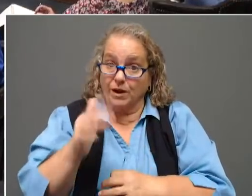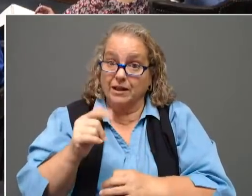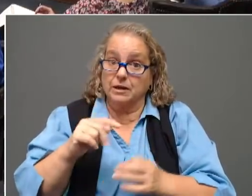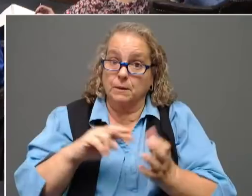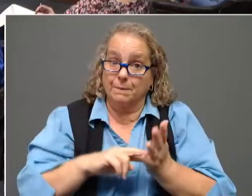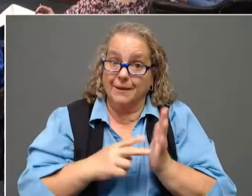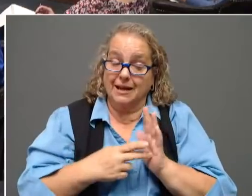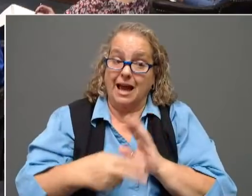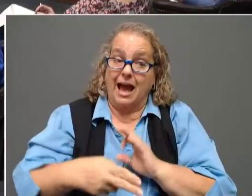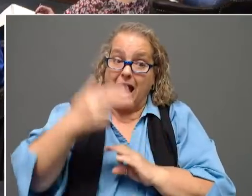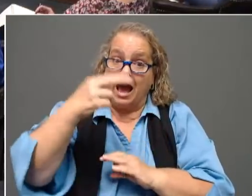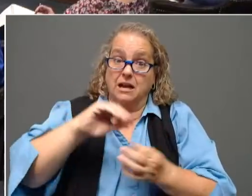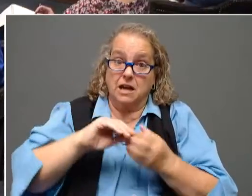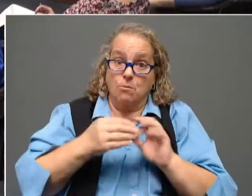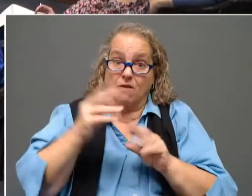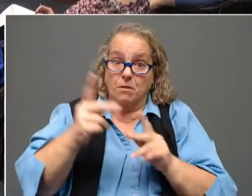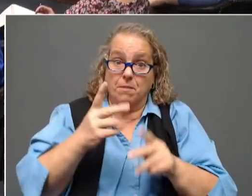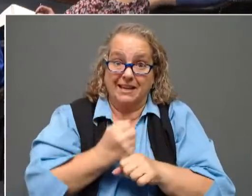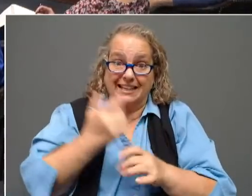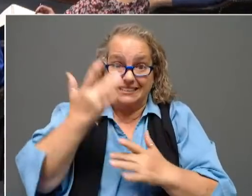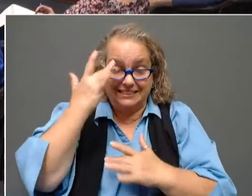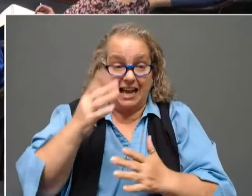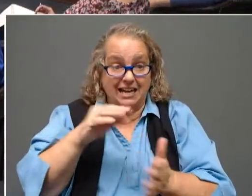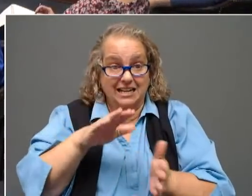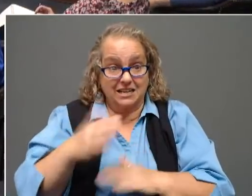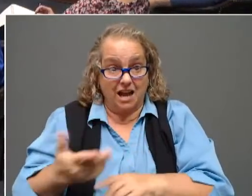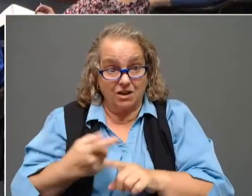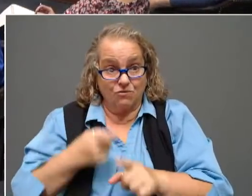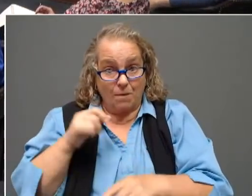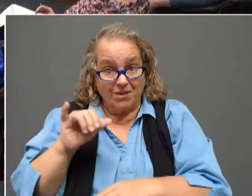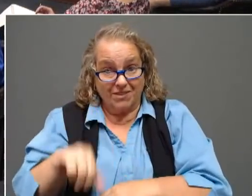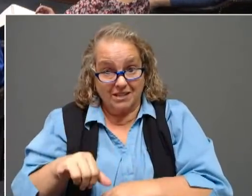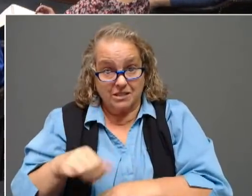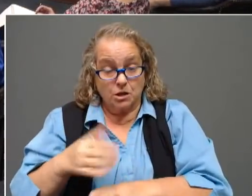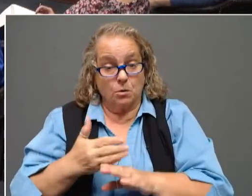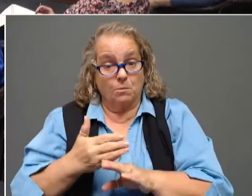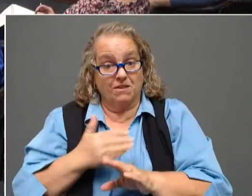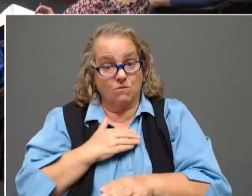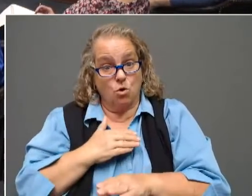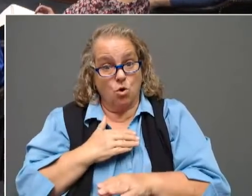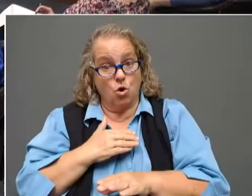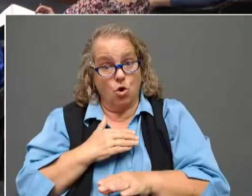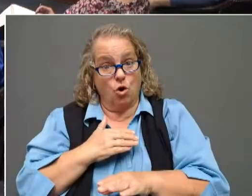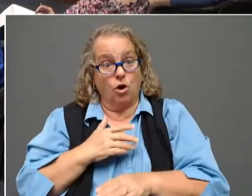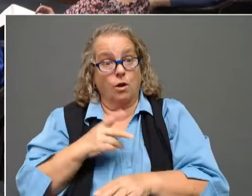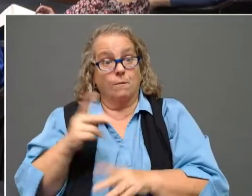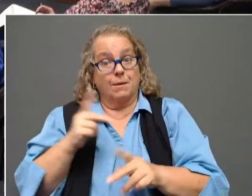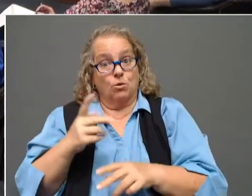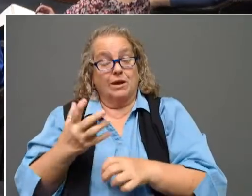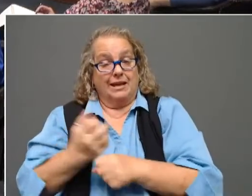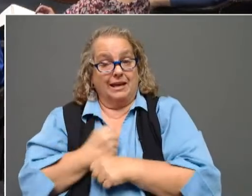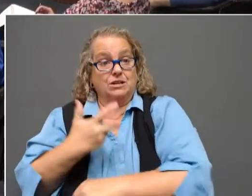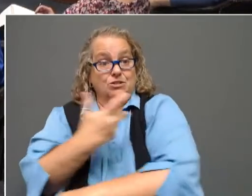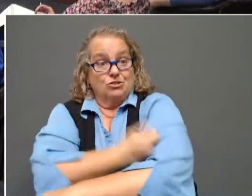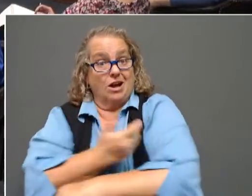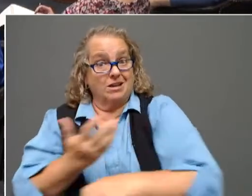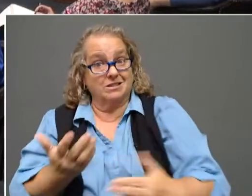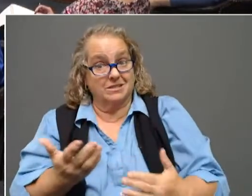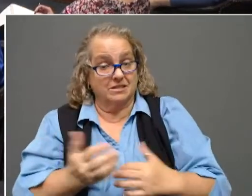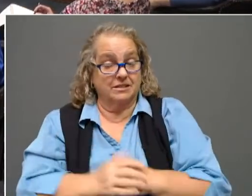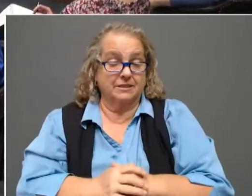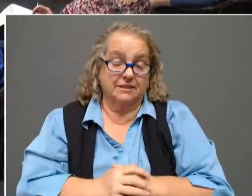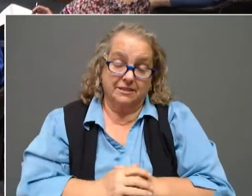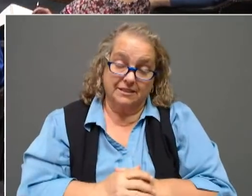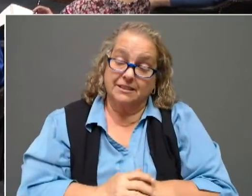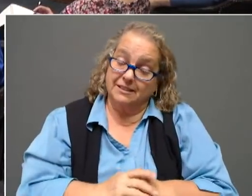getting very sick and dying from this before the vaccination rates go up? The question is, what will it take to get vaccination